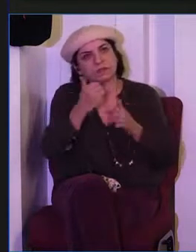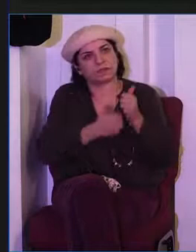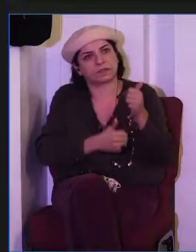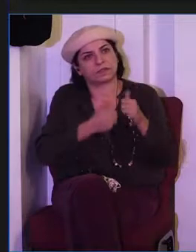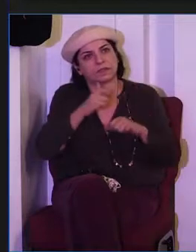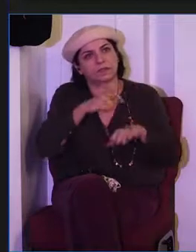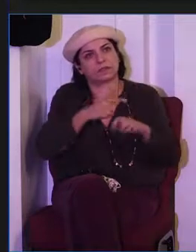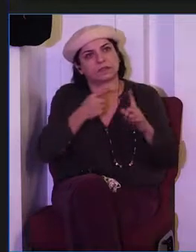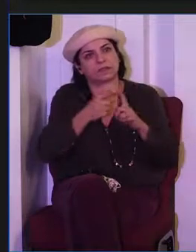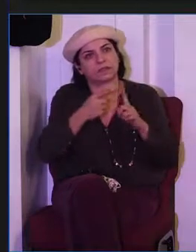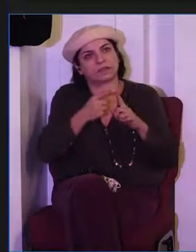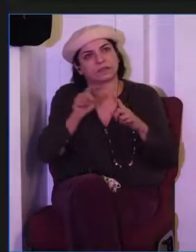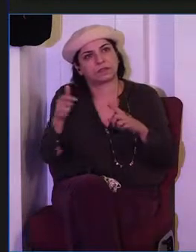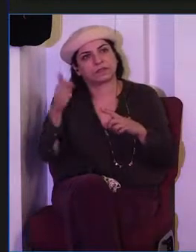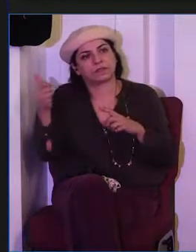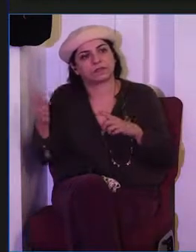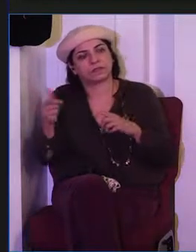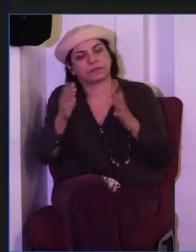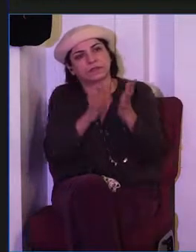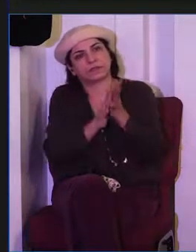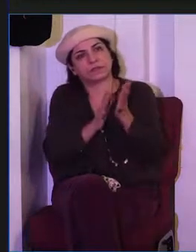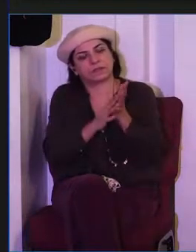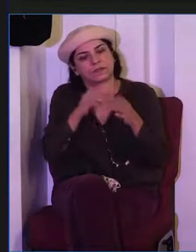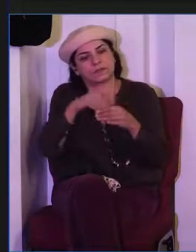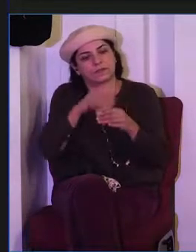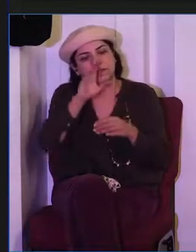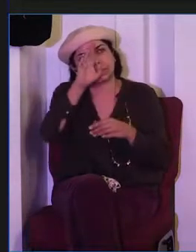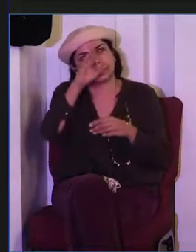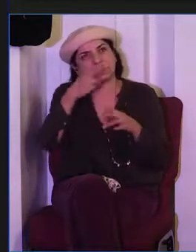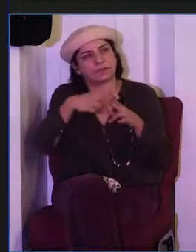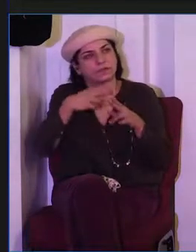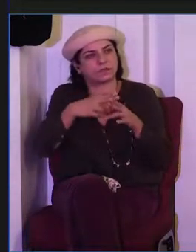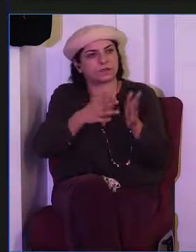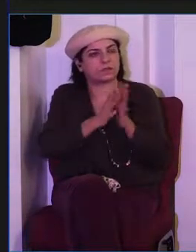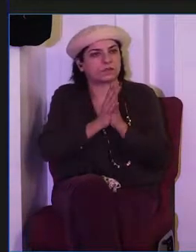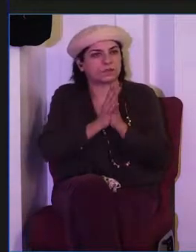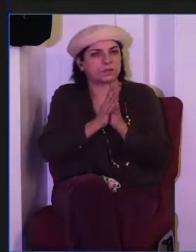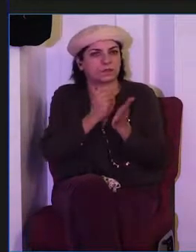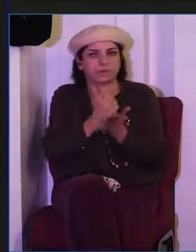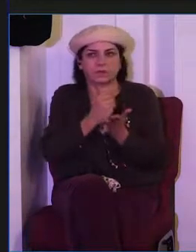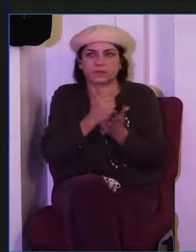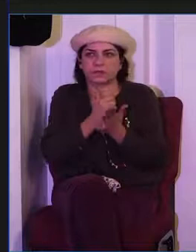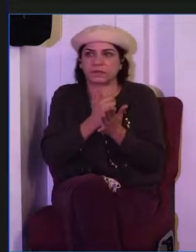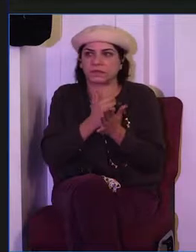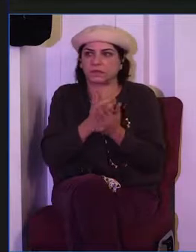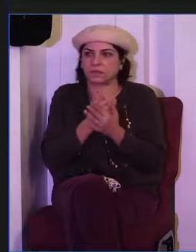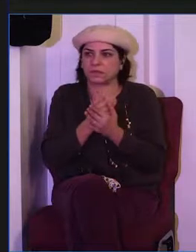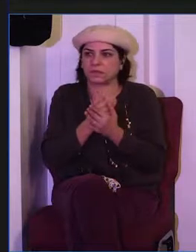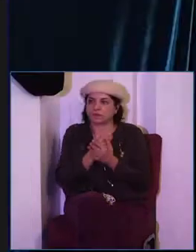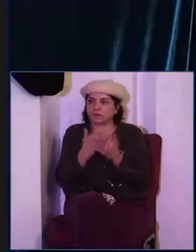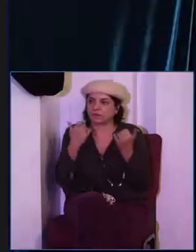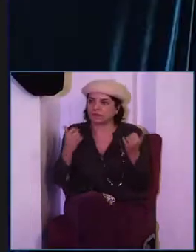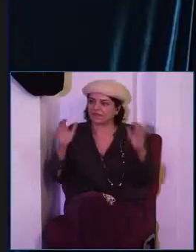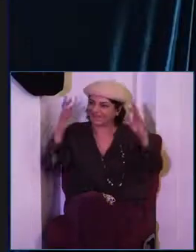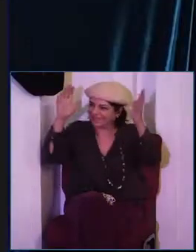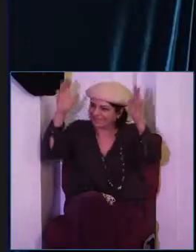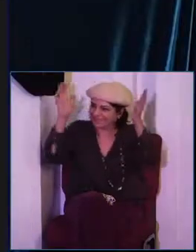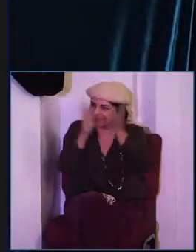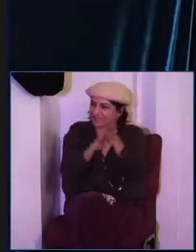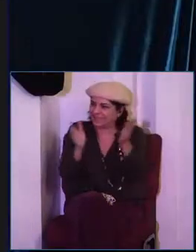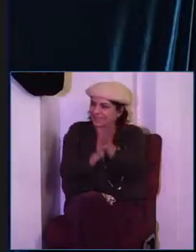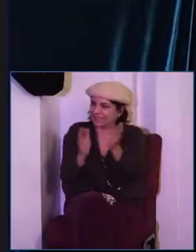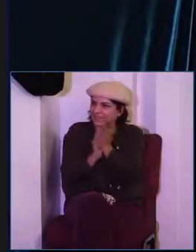other. And we'll praise you for it's in your name we ask it. Amen. Amen. Now will you give them all a